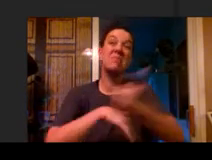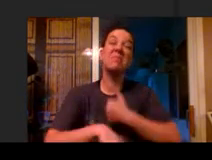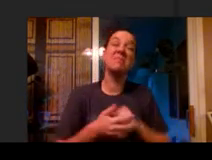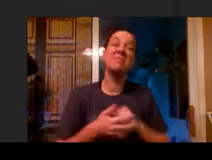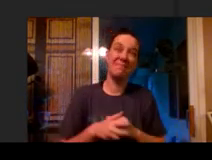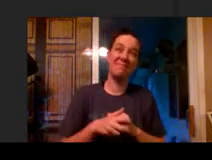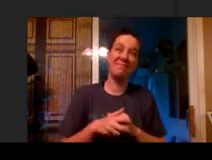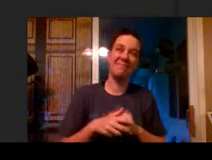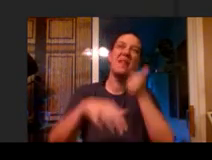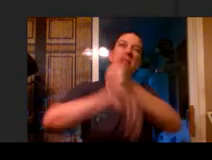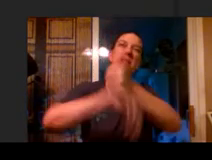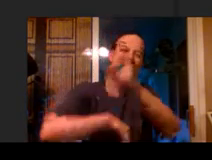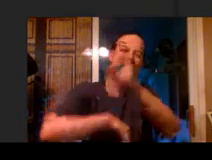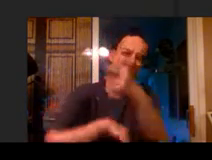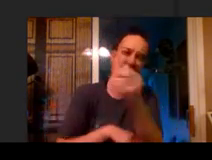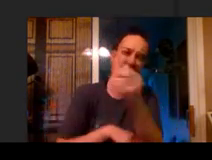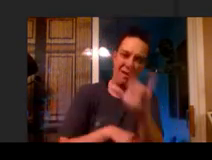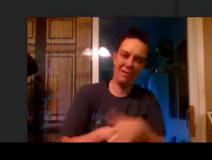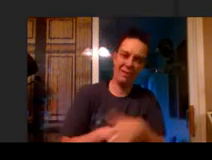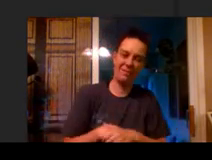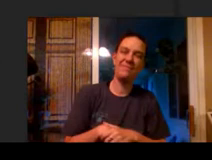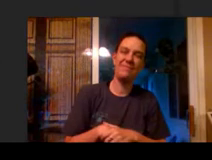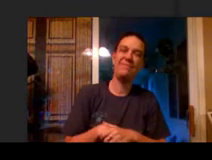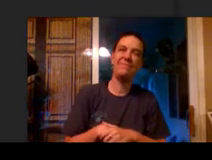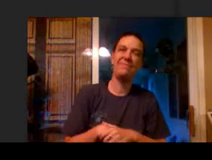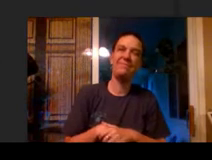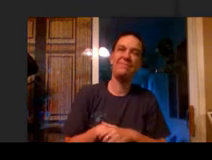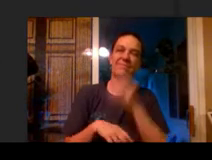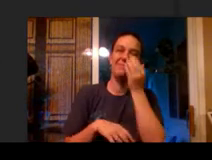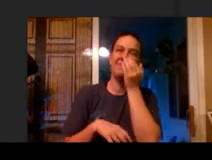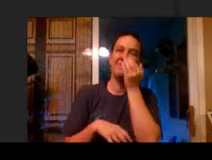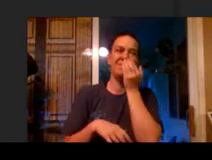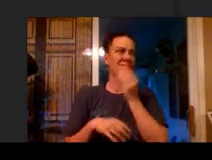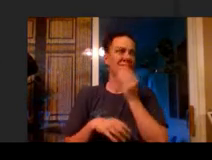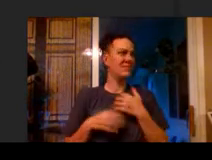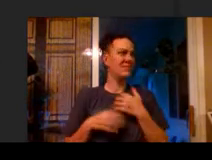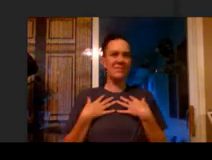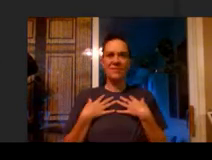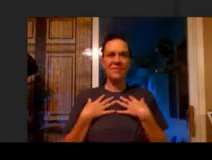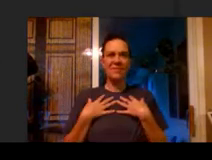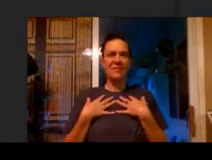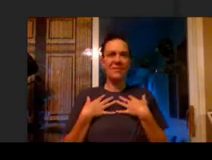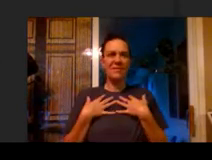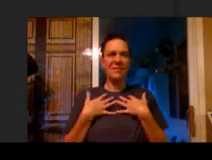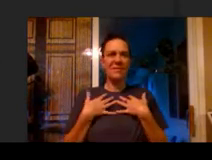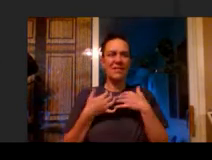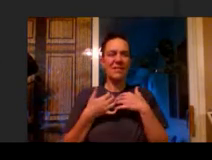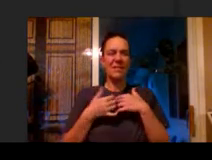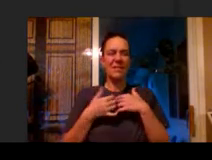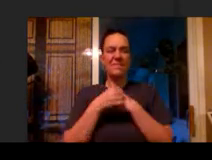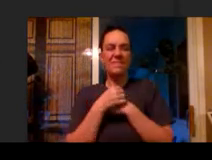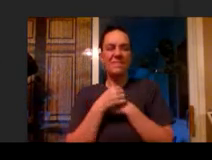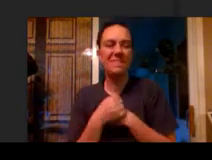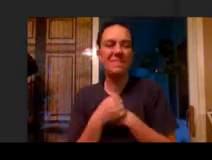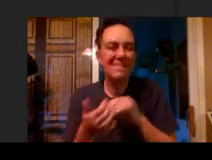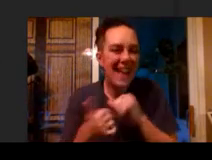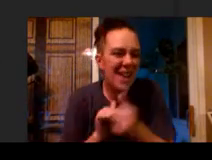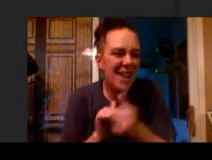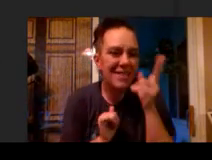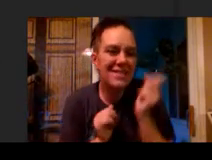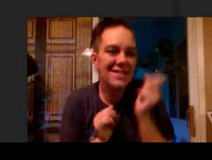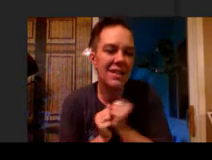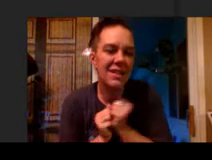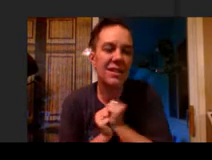few steps back. How does this sound? Said Barkin, leaning forward even more. I'm